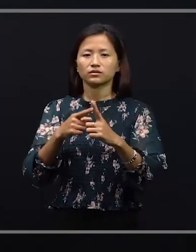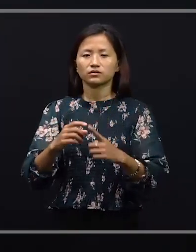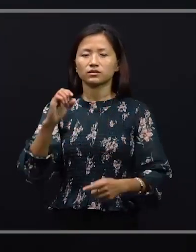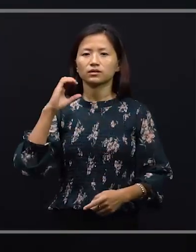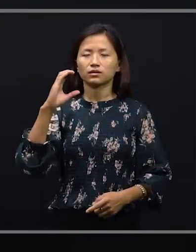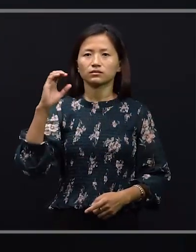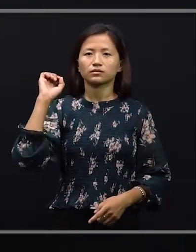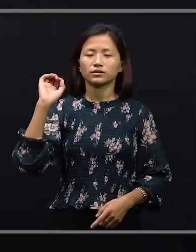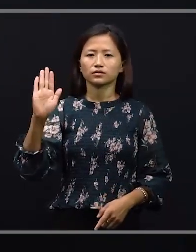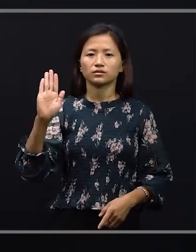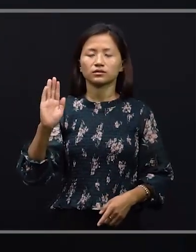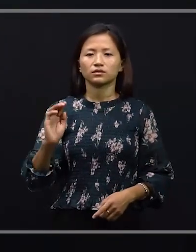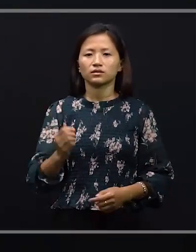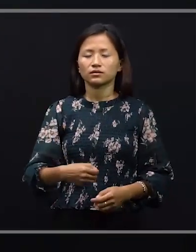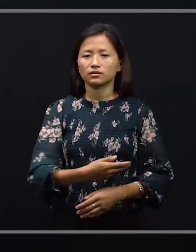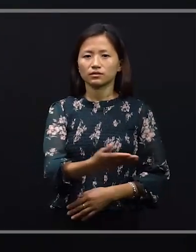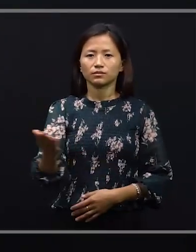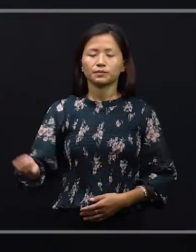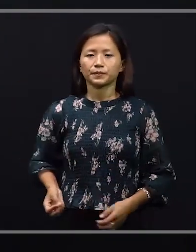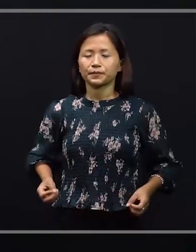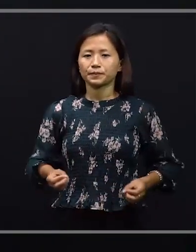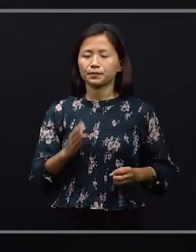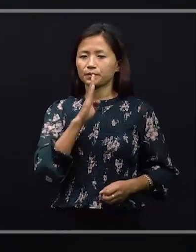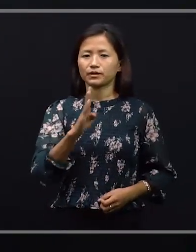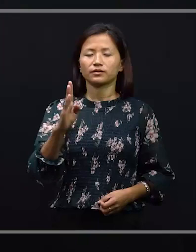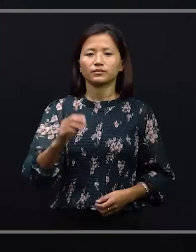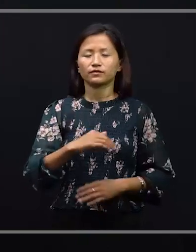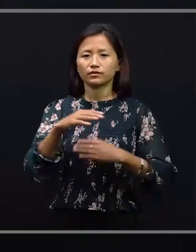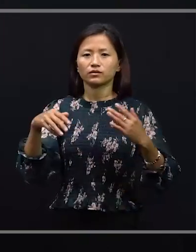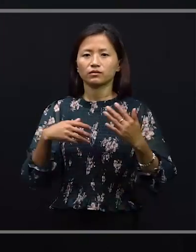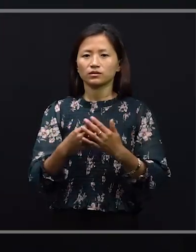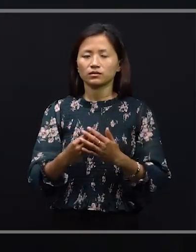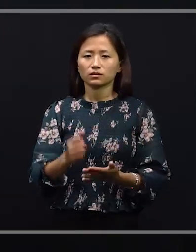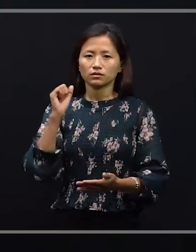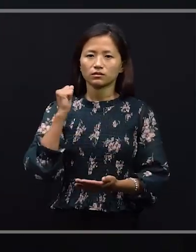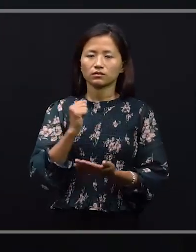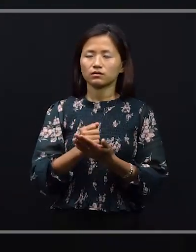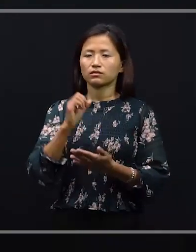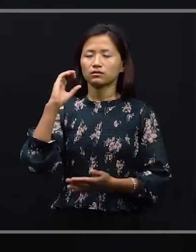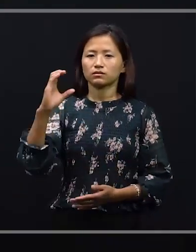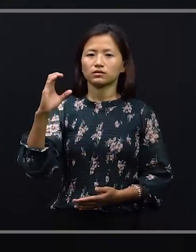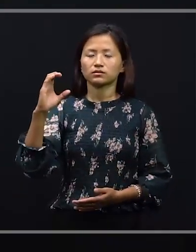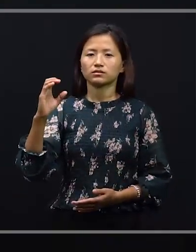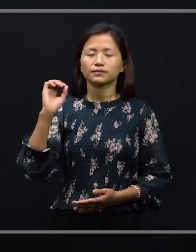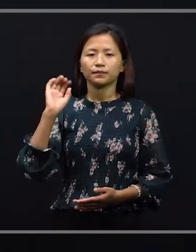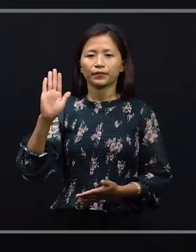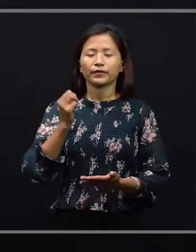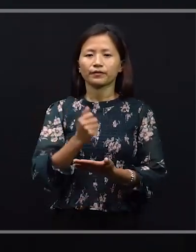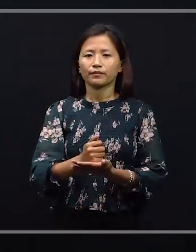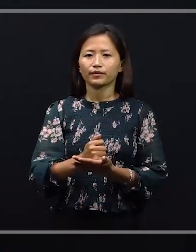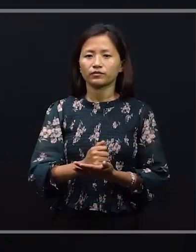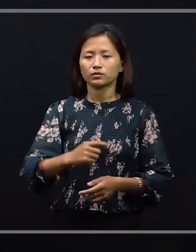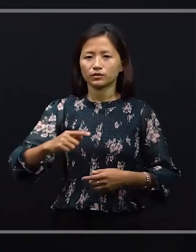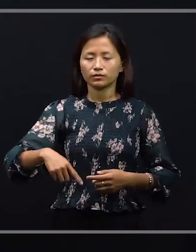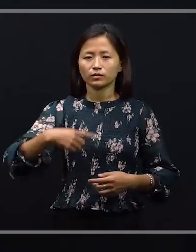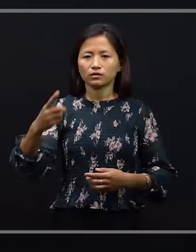the later part, they became very hostile because the Congress, they started demanding for more and more reforms.